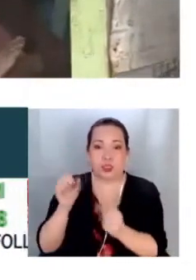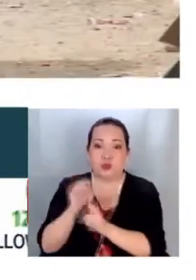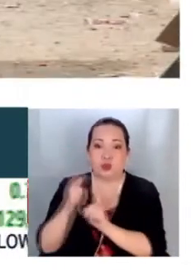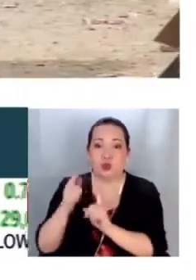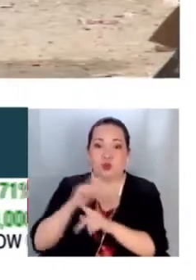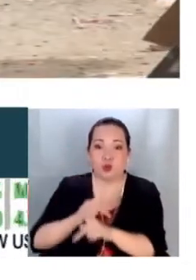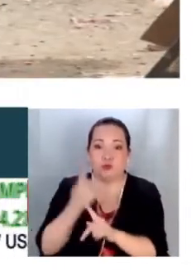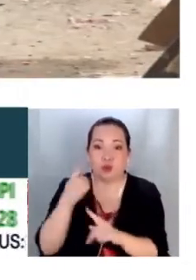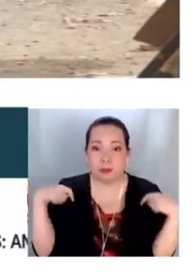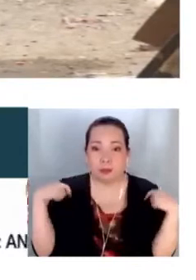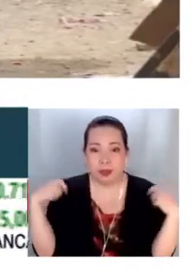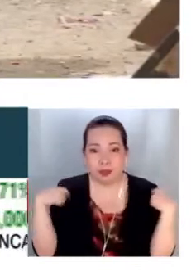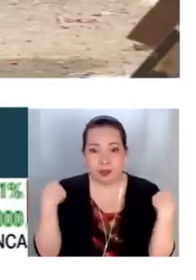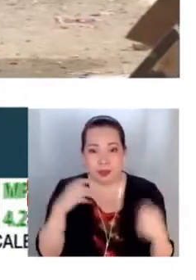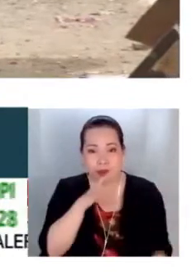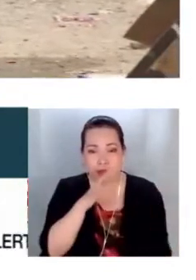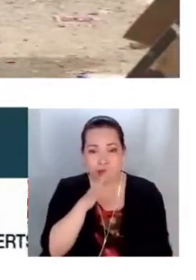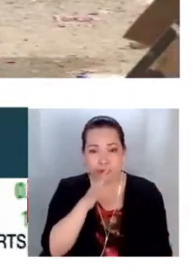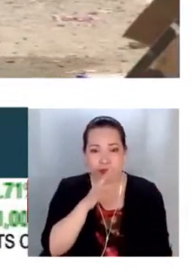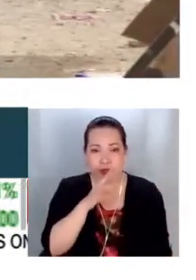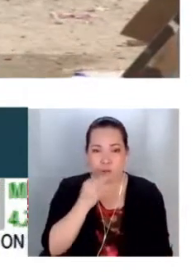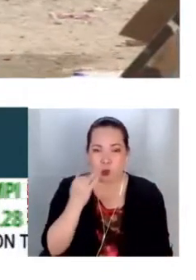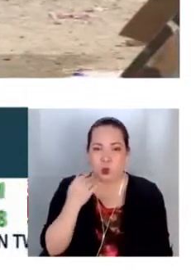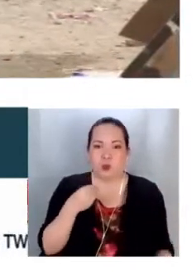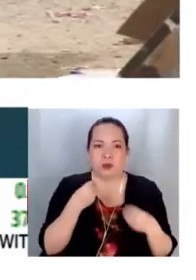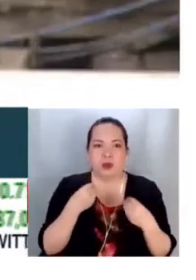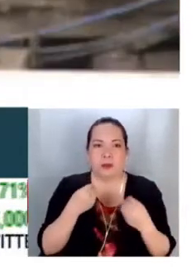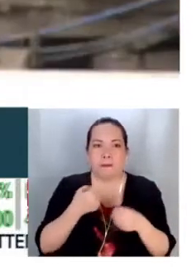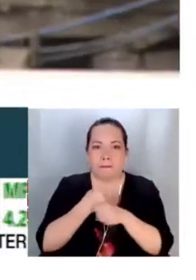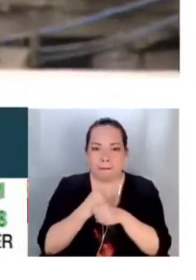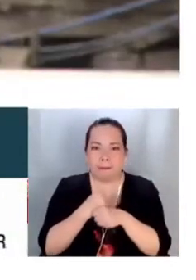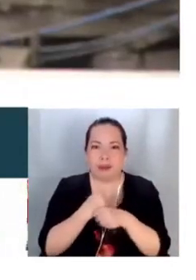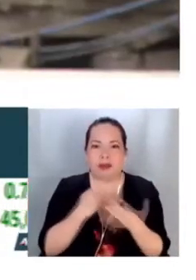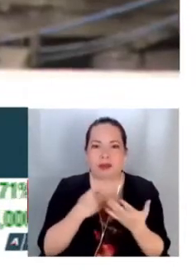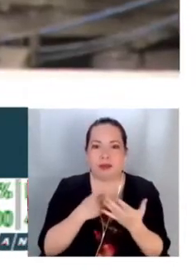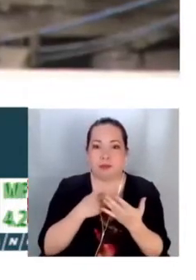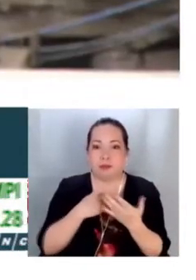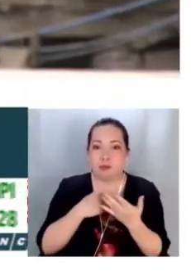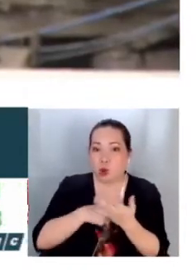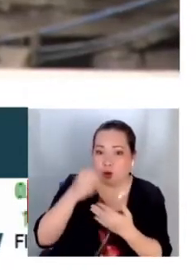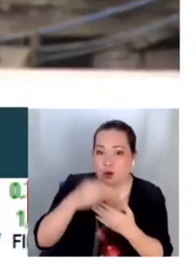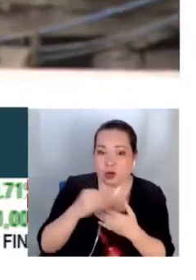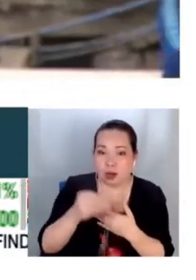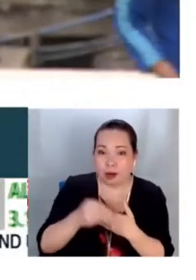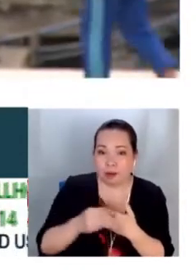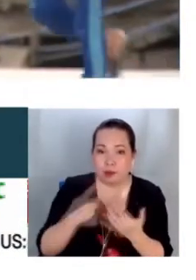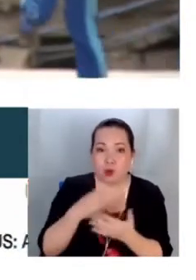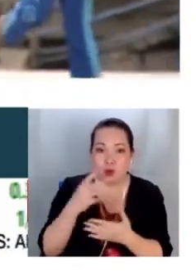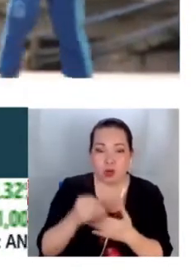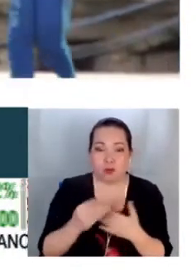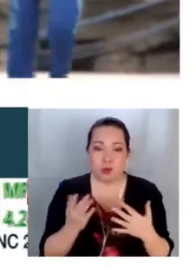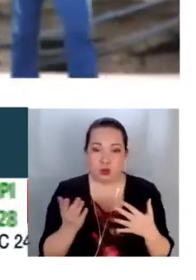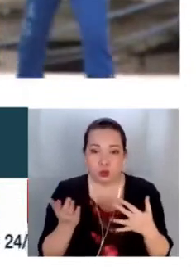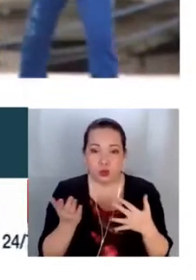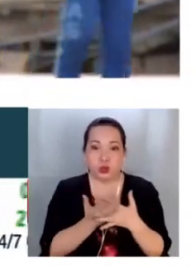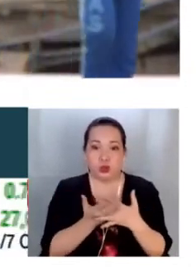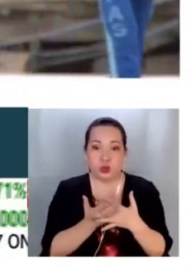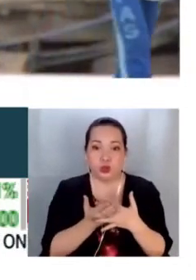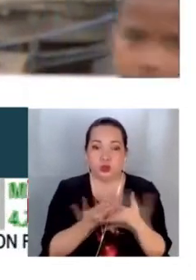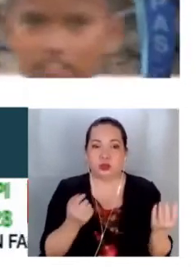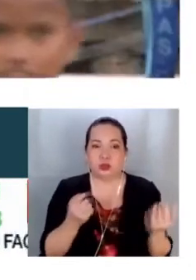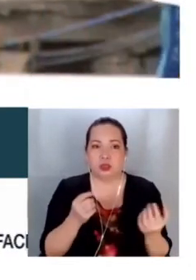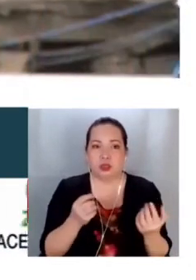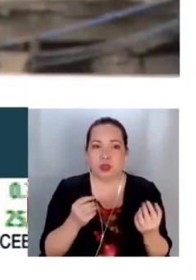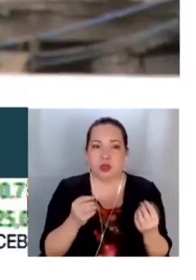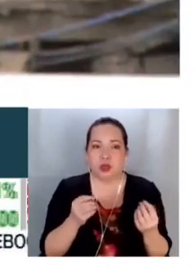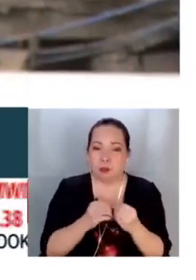teenage mothers and to come up with a preventive measures in terms of broader comprehensive